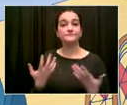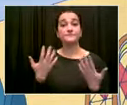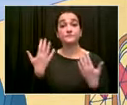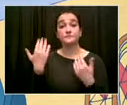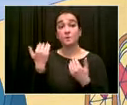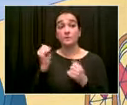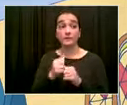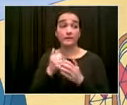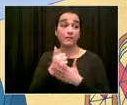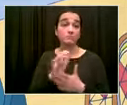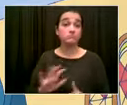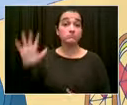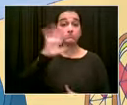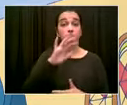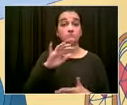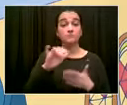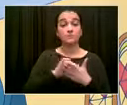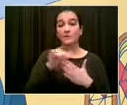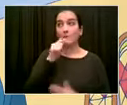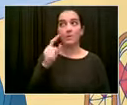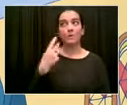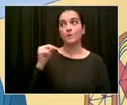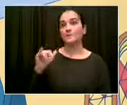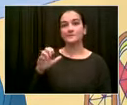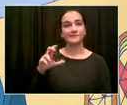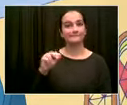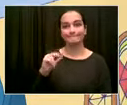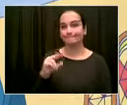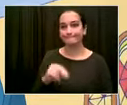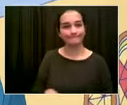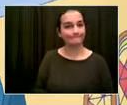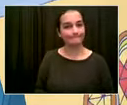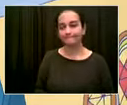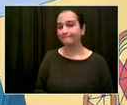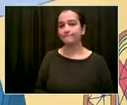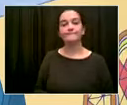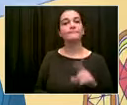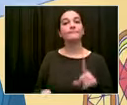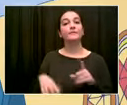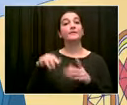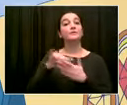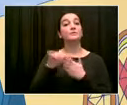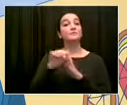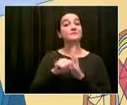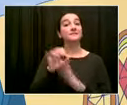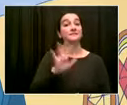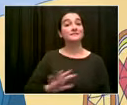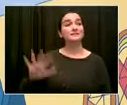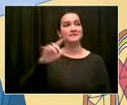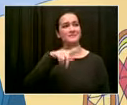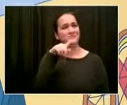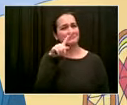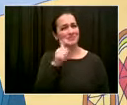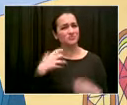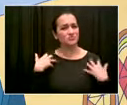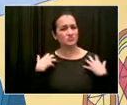the leadership that we should have. Look, in New York City, when we created Pre-K for All, that was emulated in a lot of the